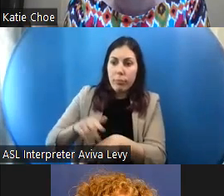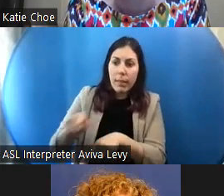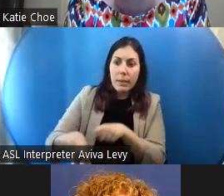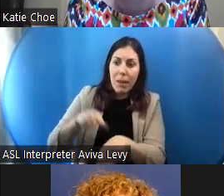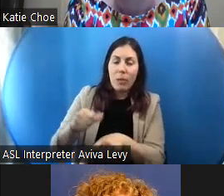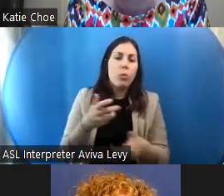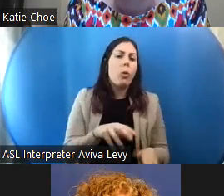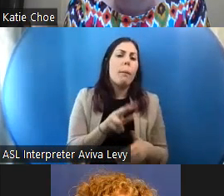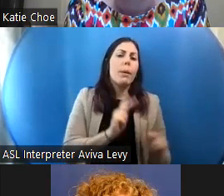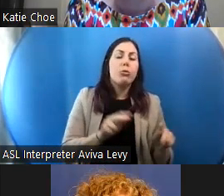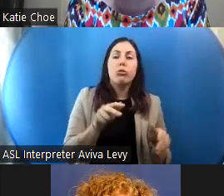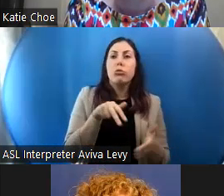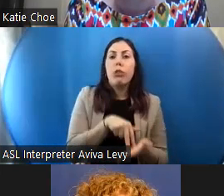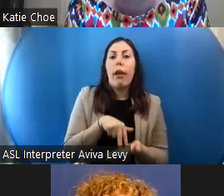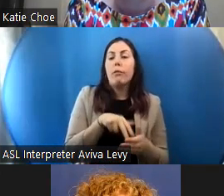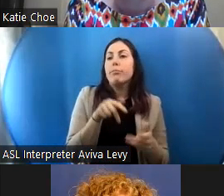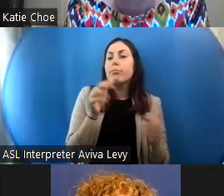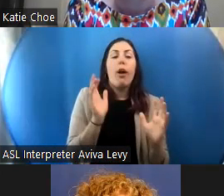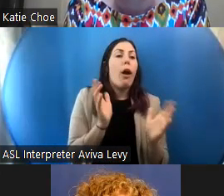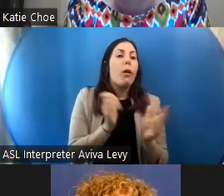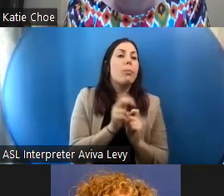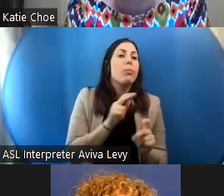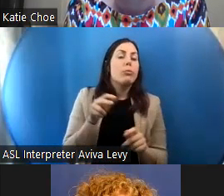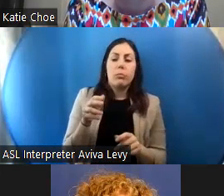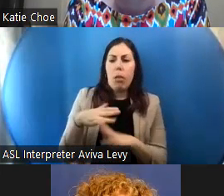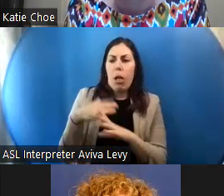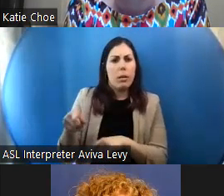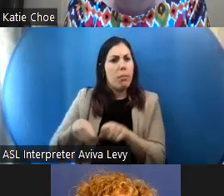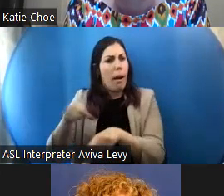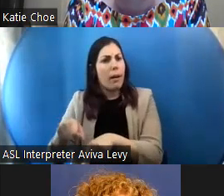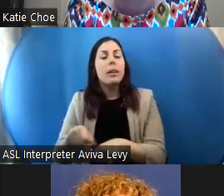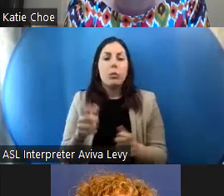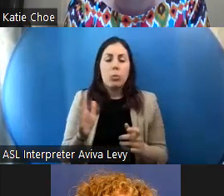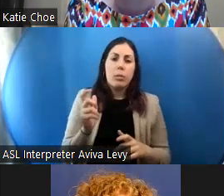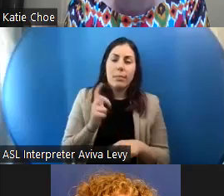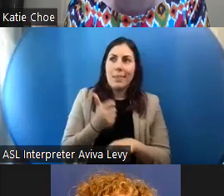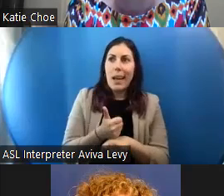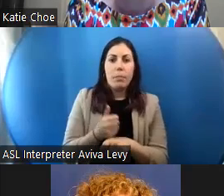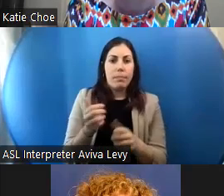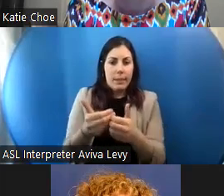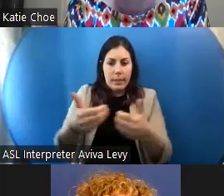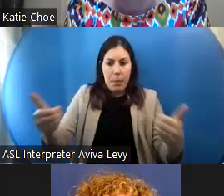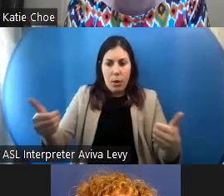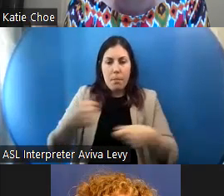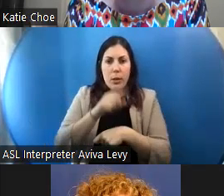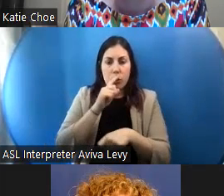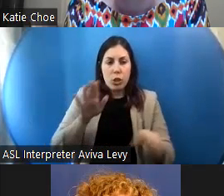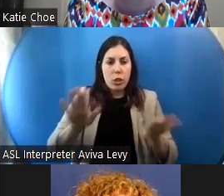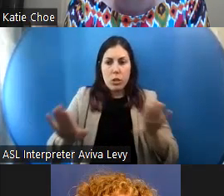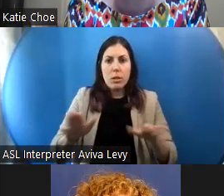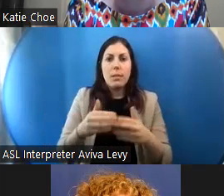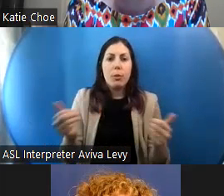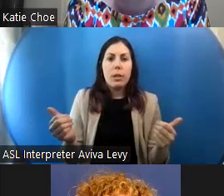and conversing with others as they exit the station. So yes, we are considering it,